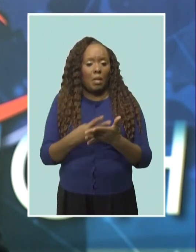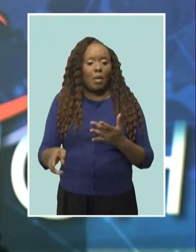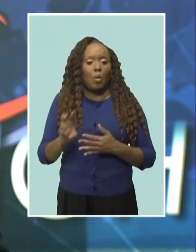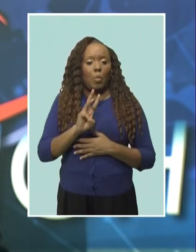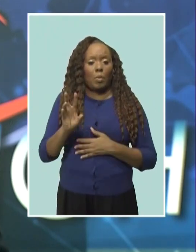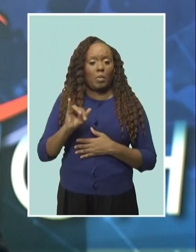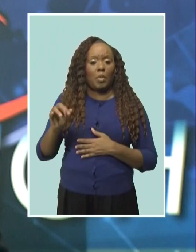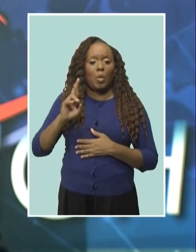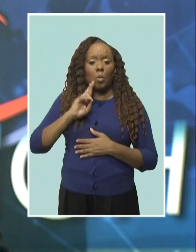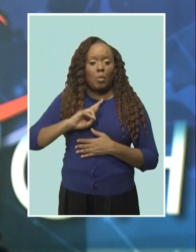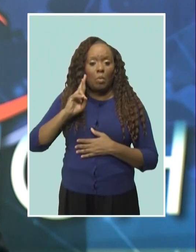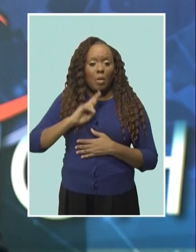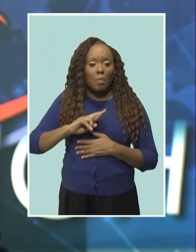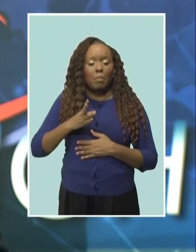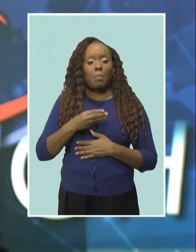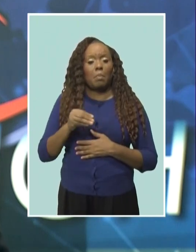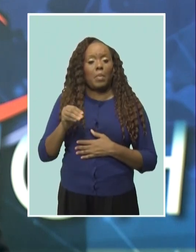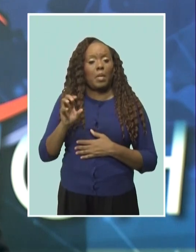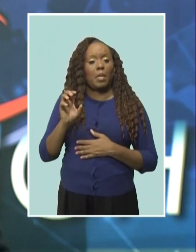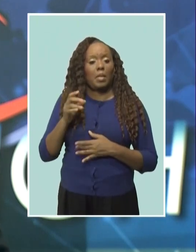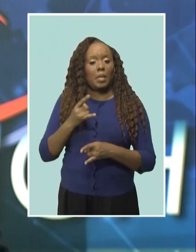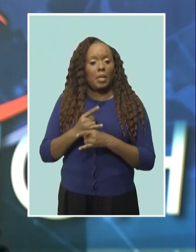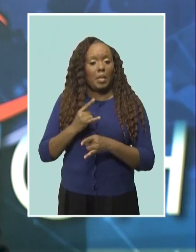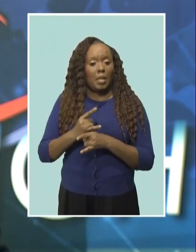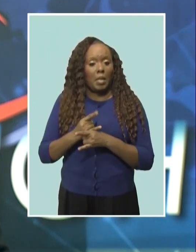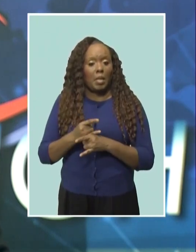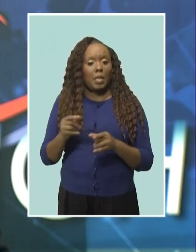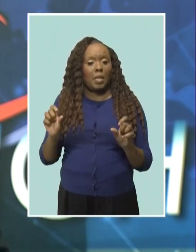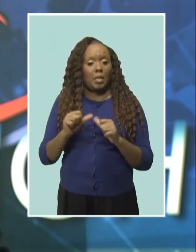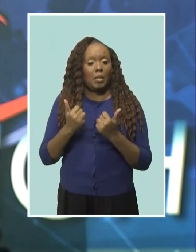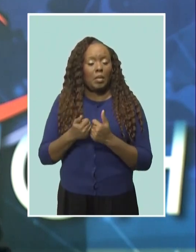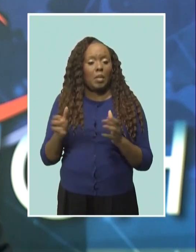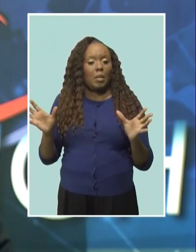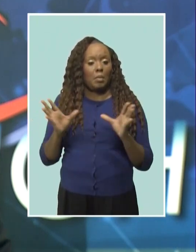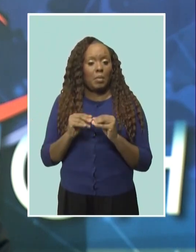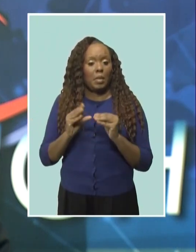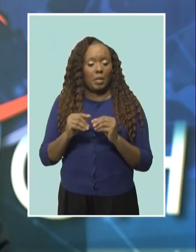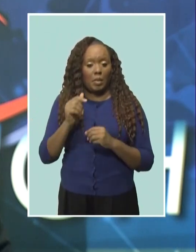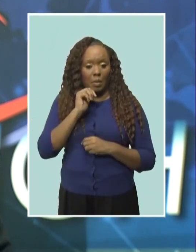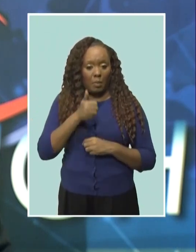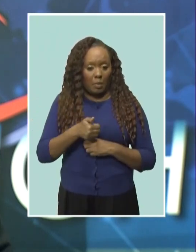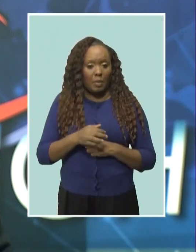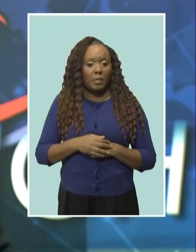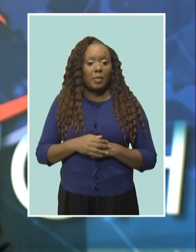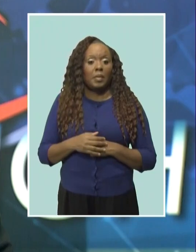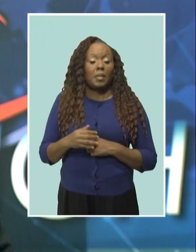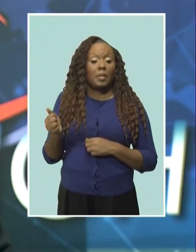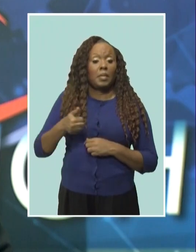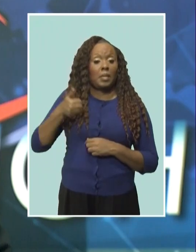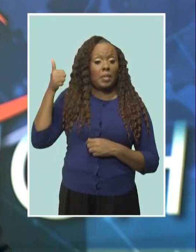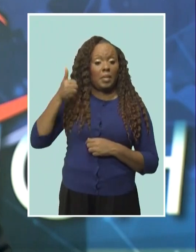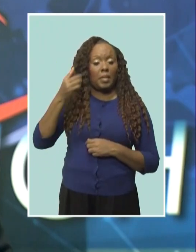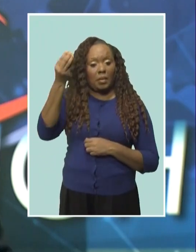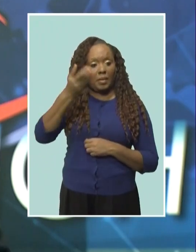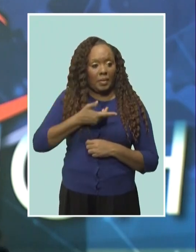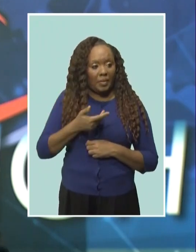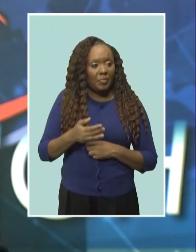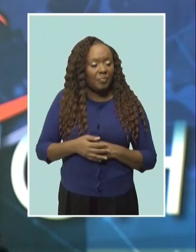Rum and Spirits Producers Association meeting at the Savannah Hotel tomorrow. Chairman Vaughn Rennick tells us